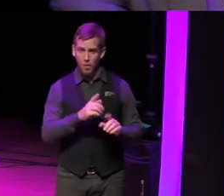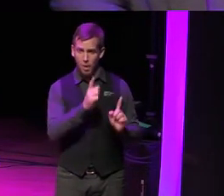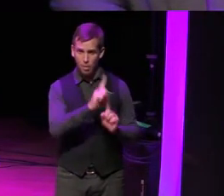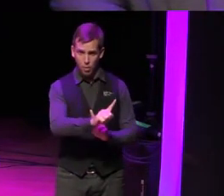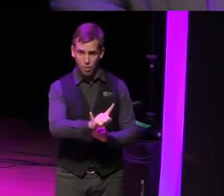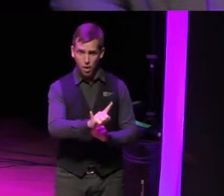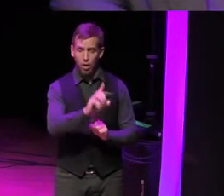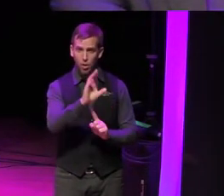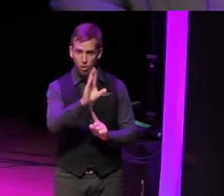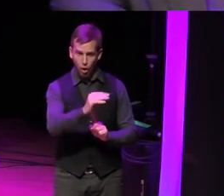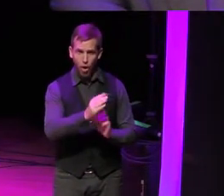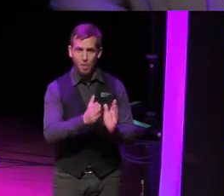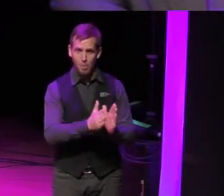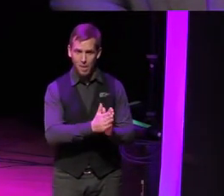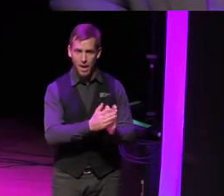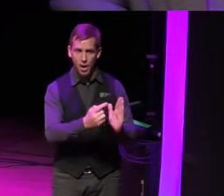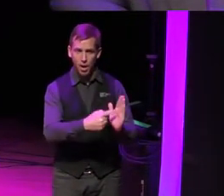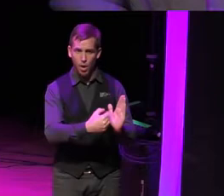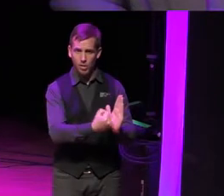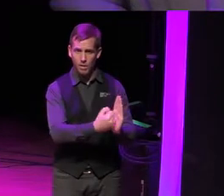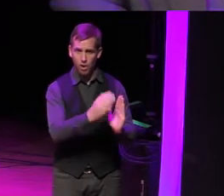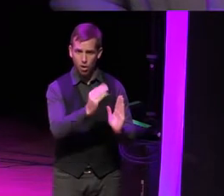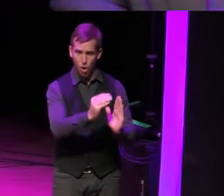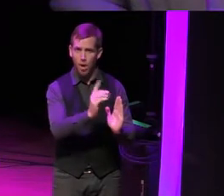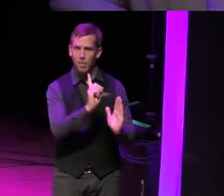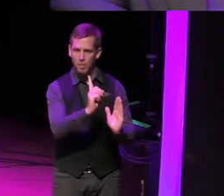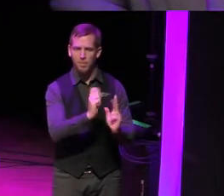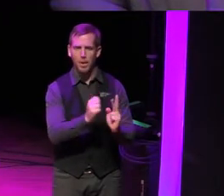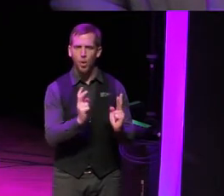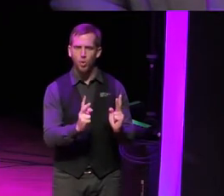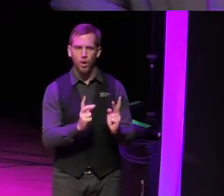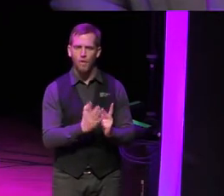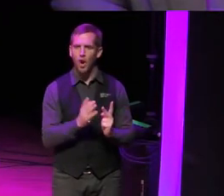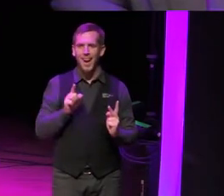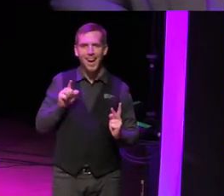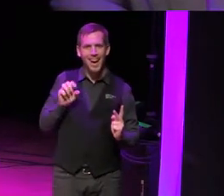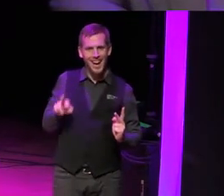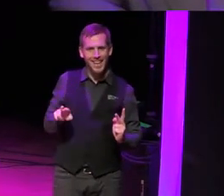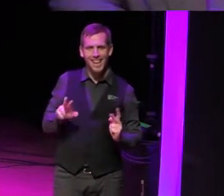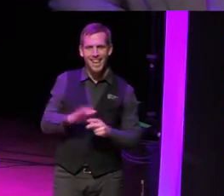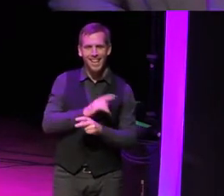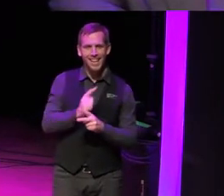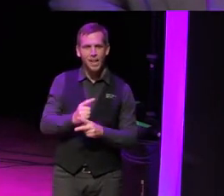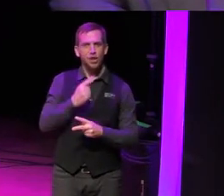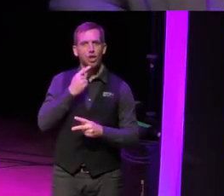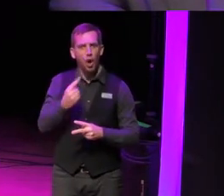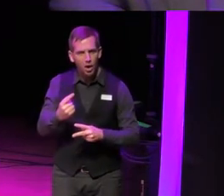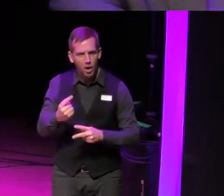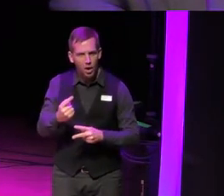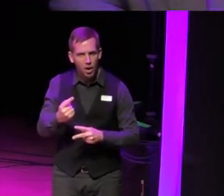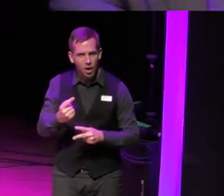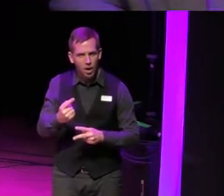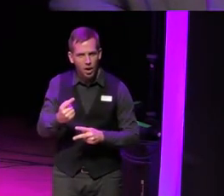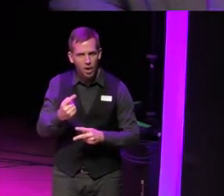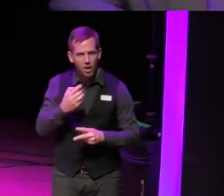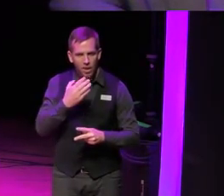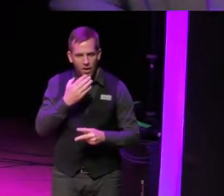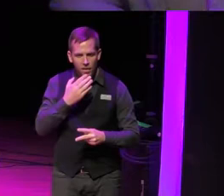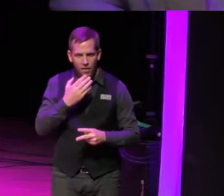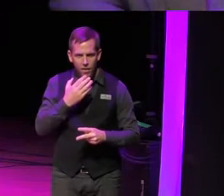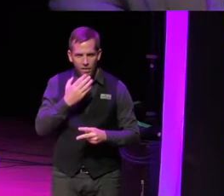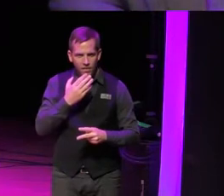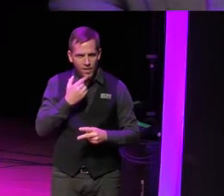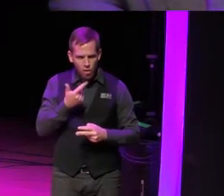the laws that were passed in the Constitution. It was what he consistently said about who we are as a